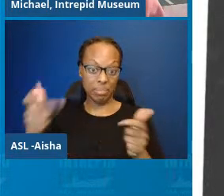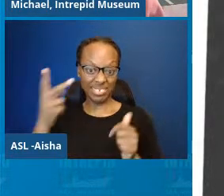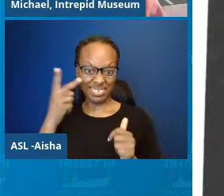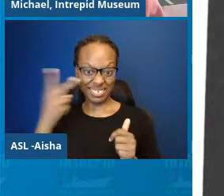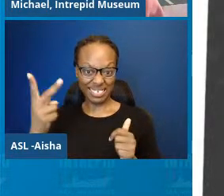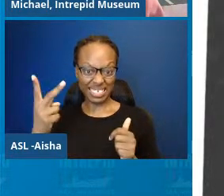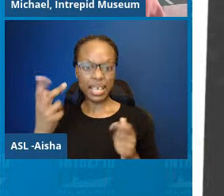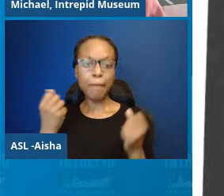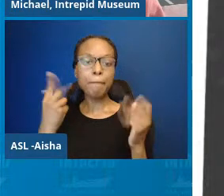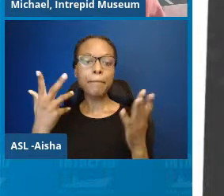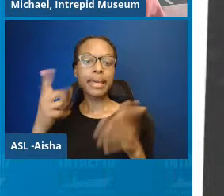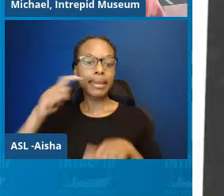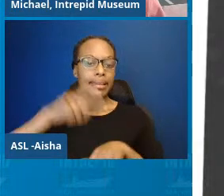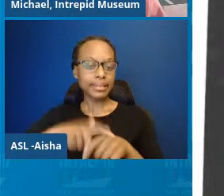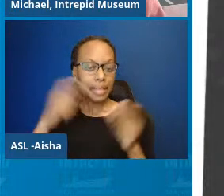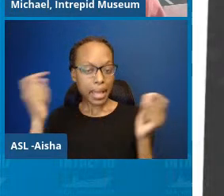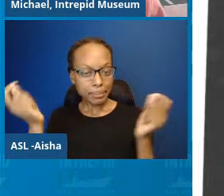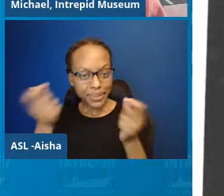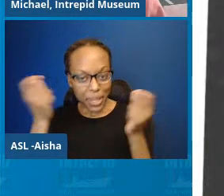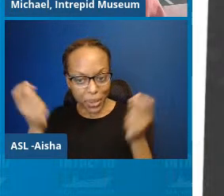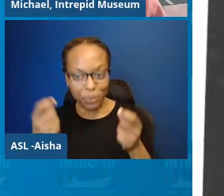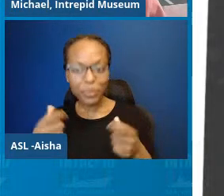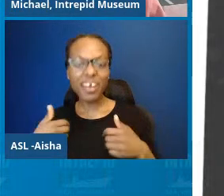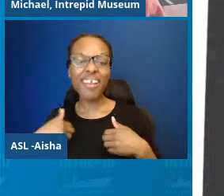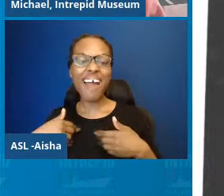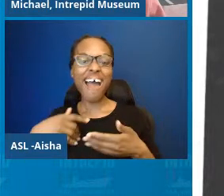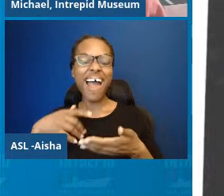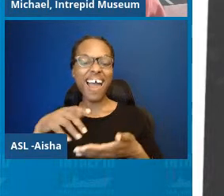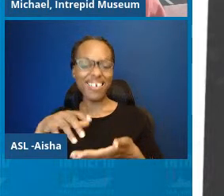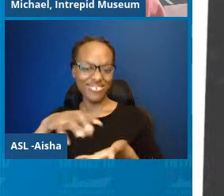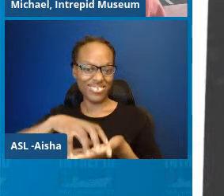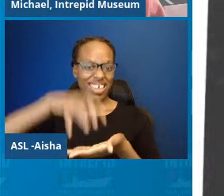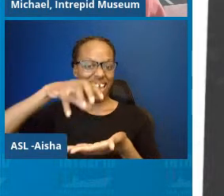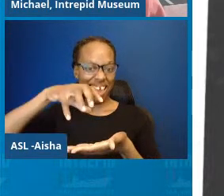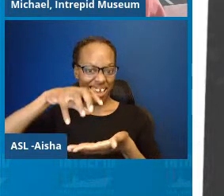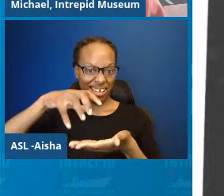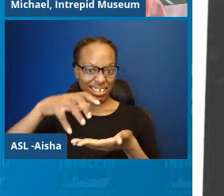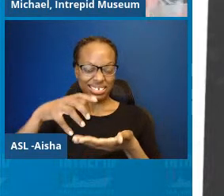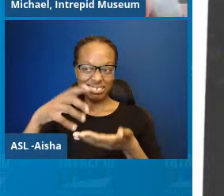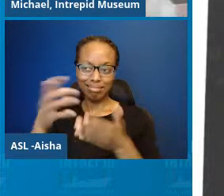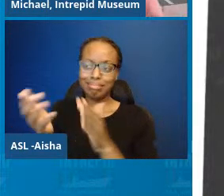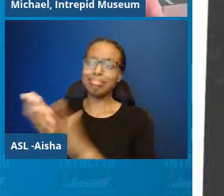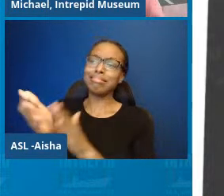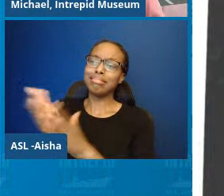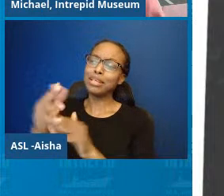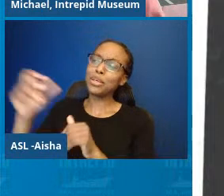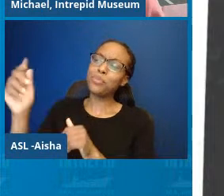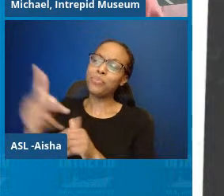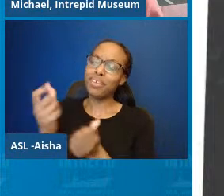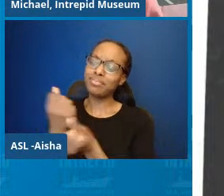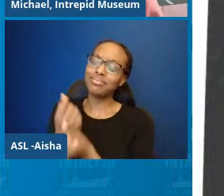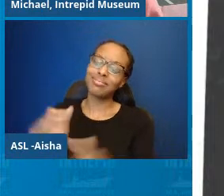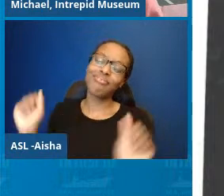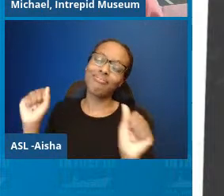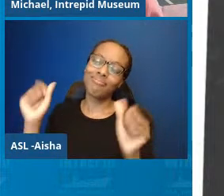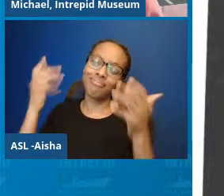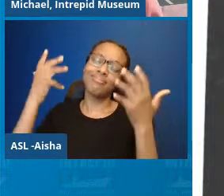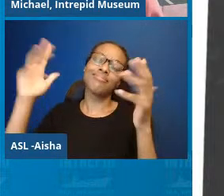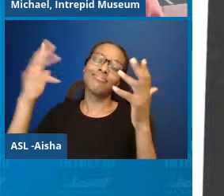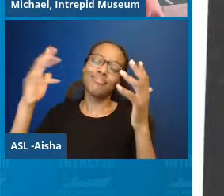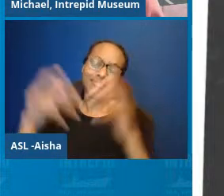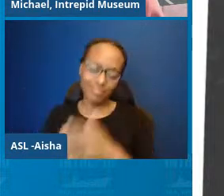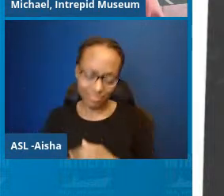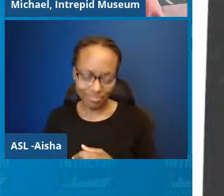other occasions to celebrate with cake, with successful return of these 2